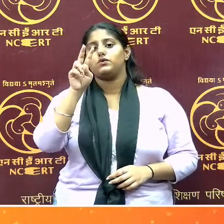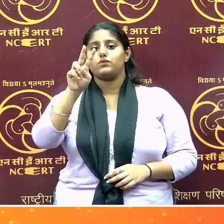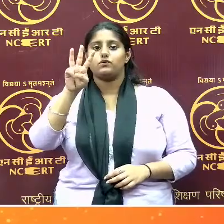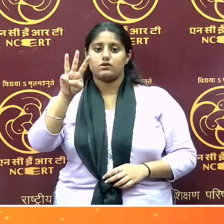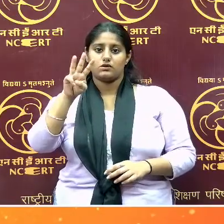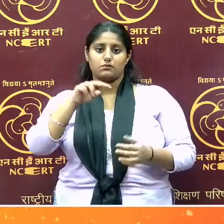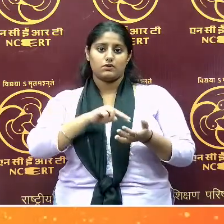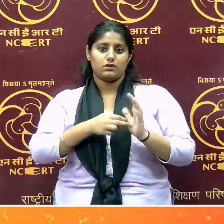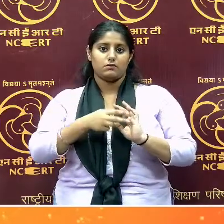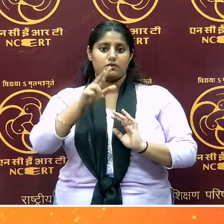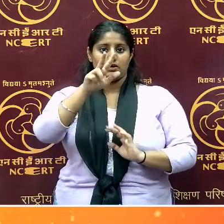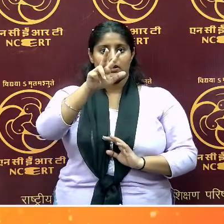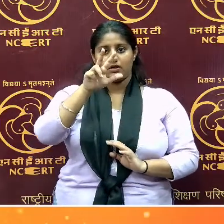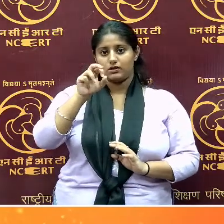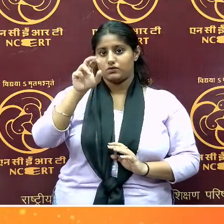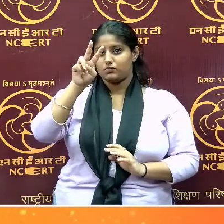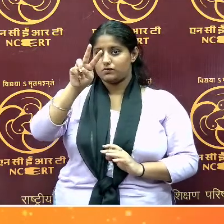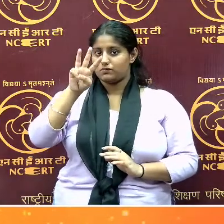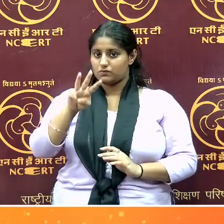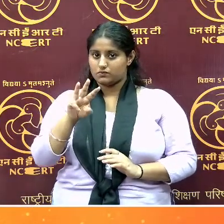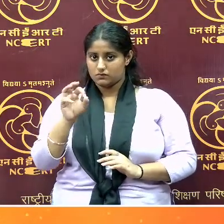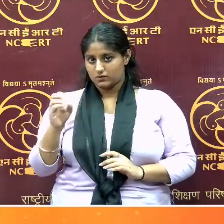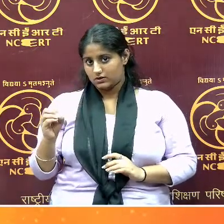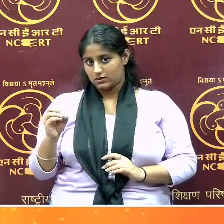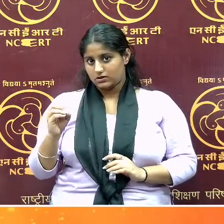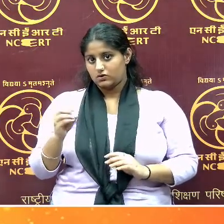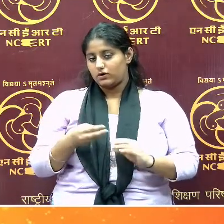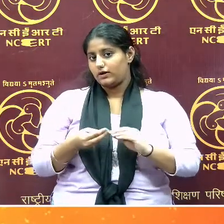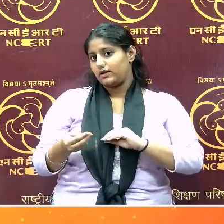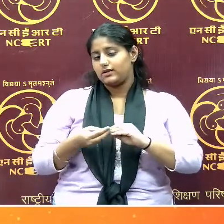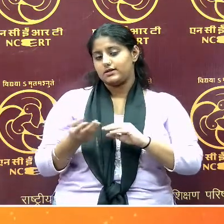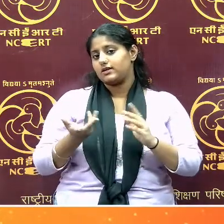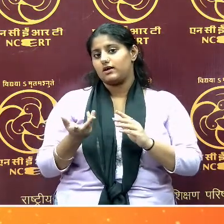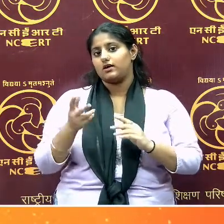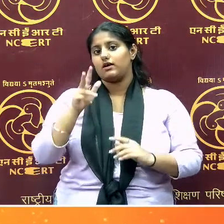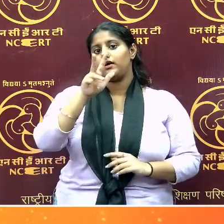8200. Very good. And what about the nearest 100, Shivani? It is